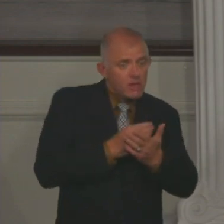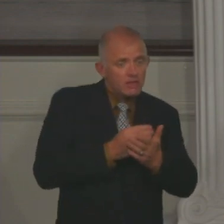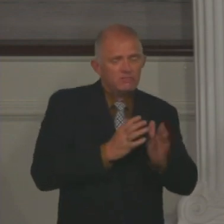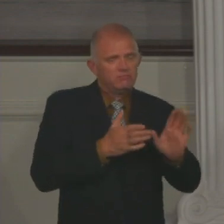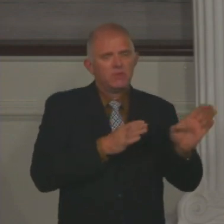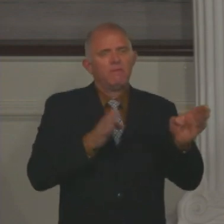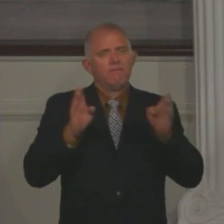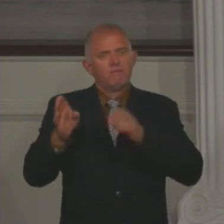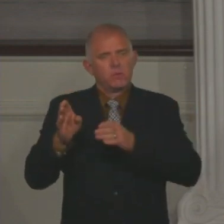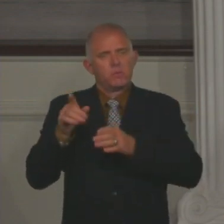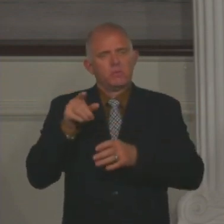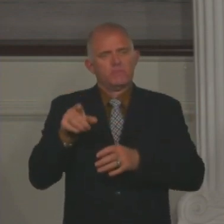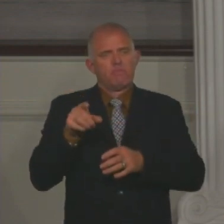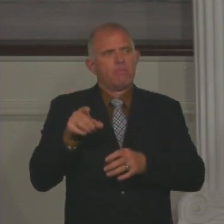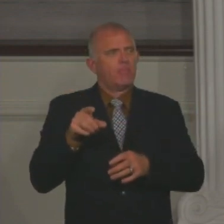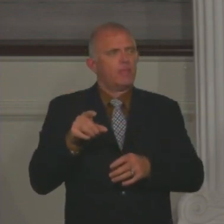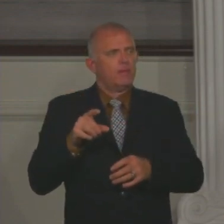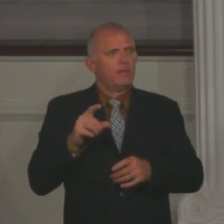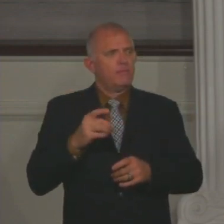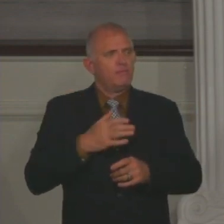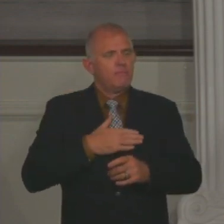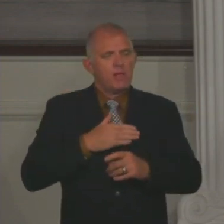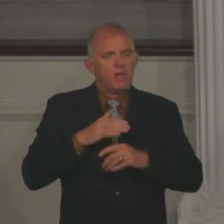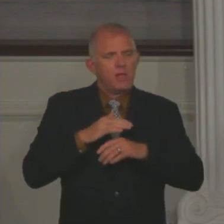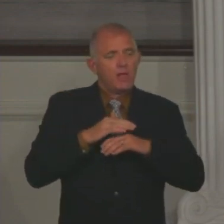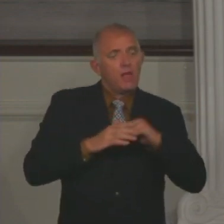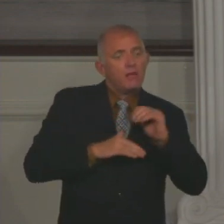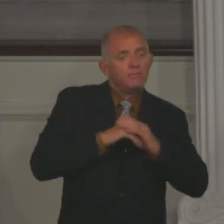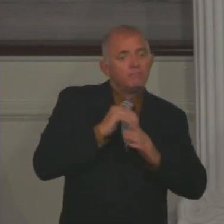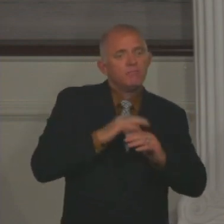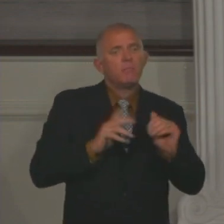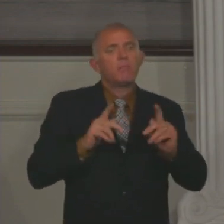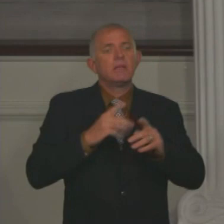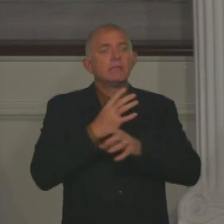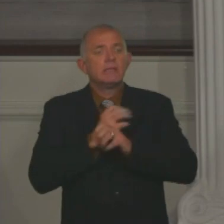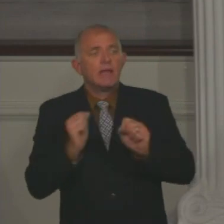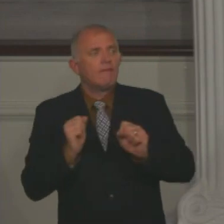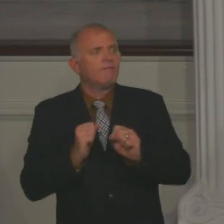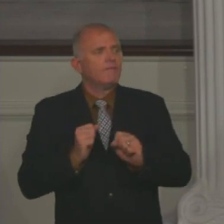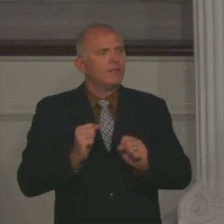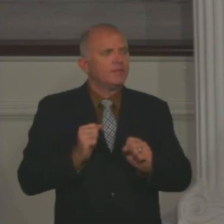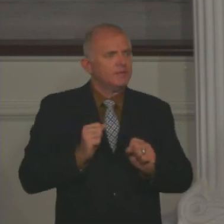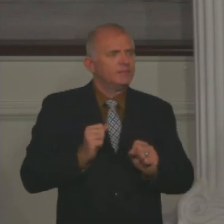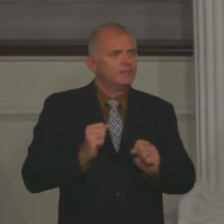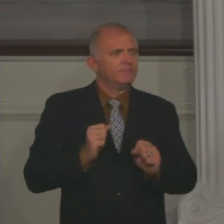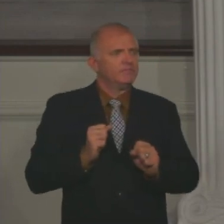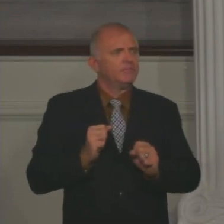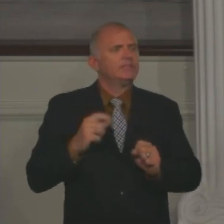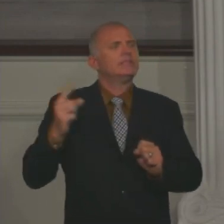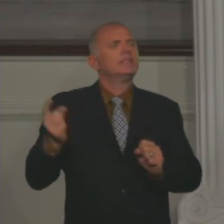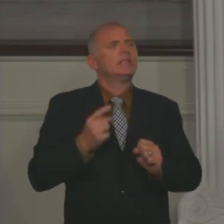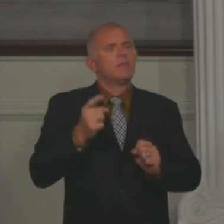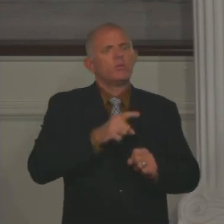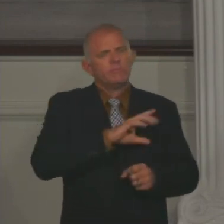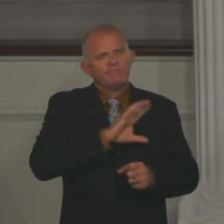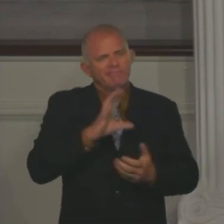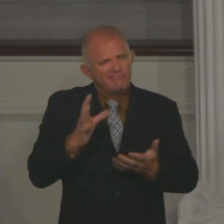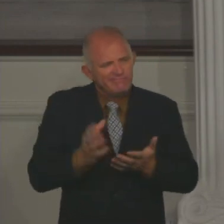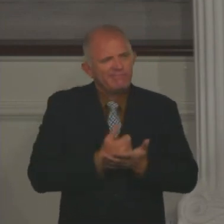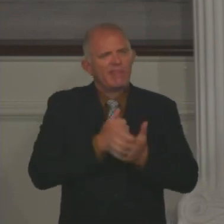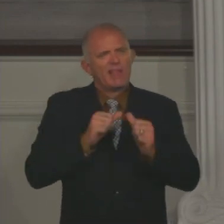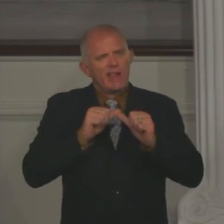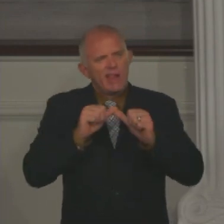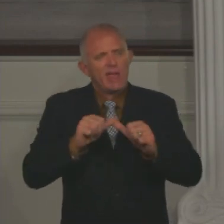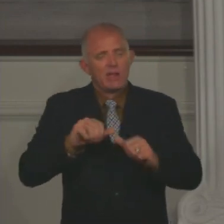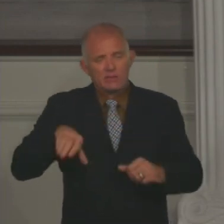Don't think about comforts. Think about converts. Think about the opportunity to do something that would last for eternity long after you're dead and gone.